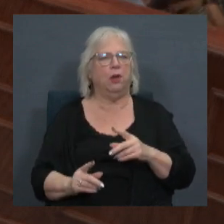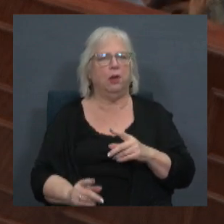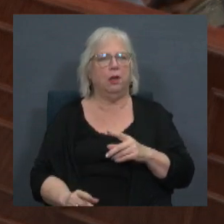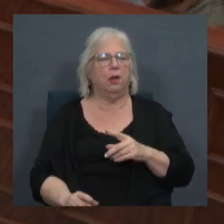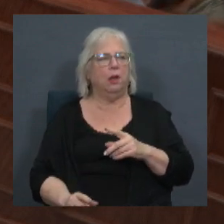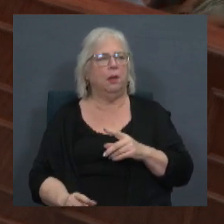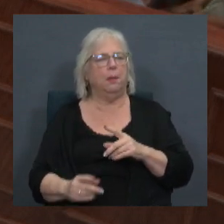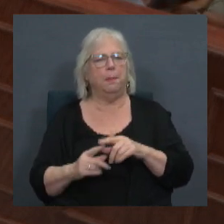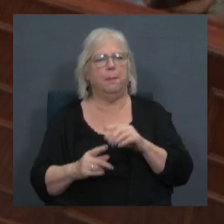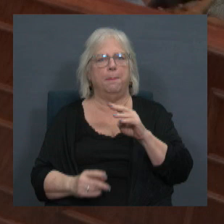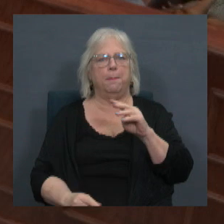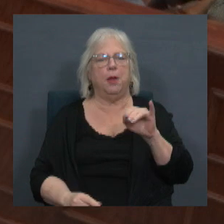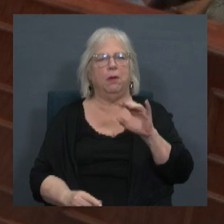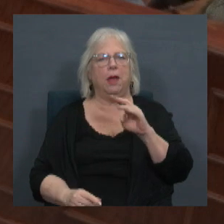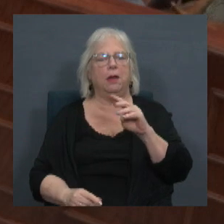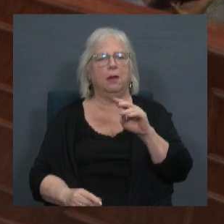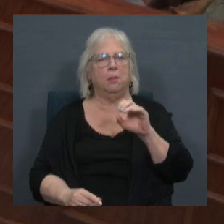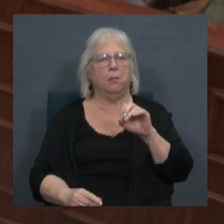Ms. Larissa Evans.